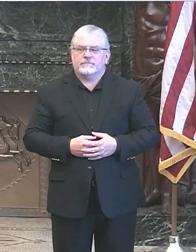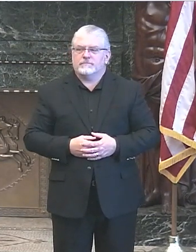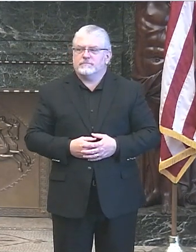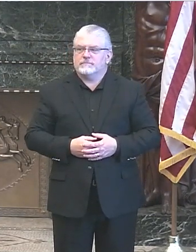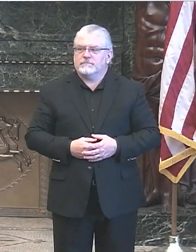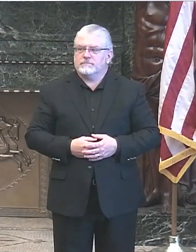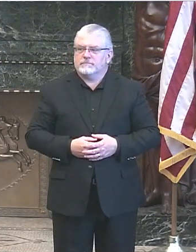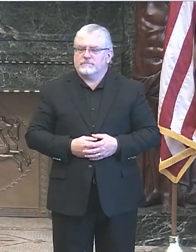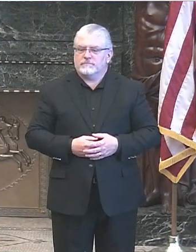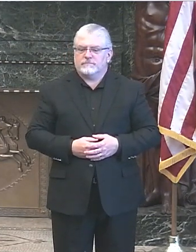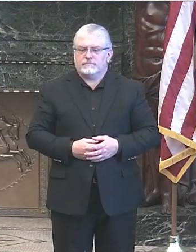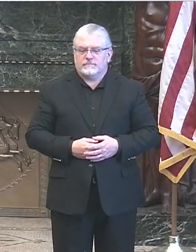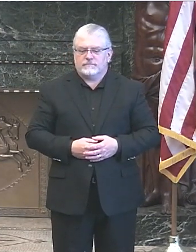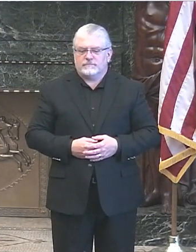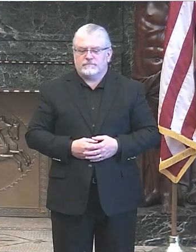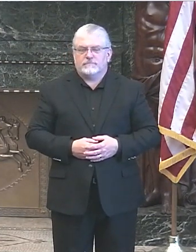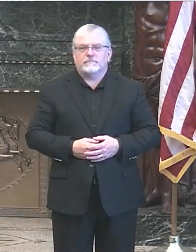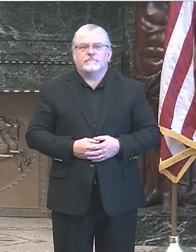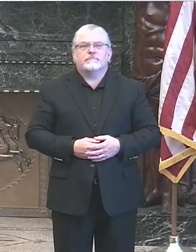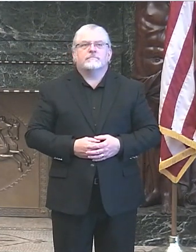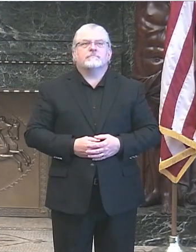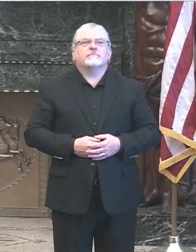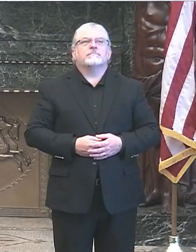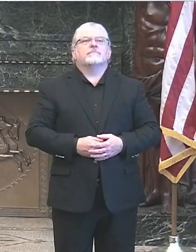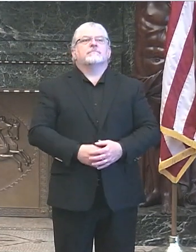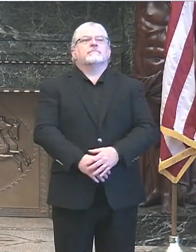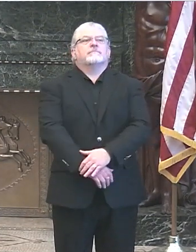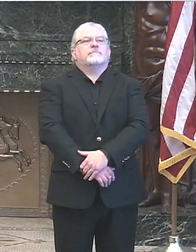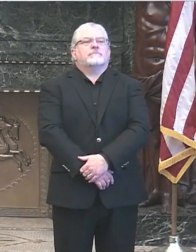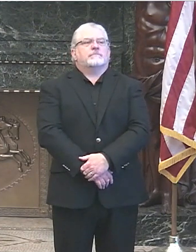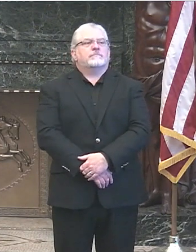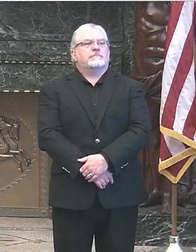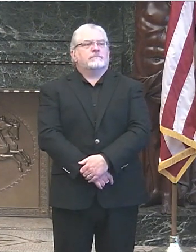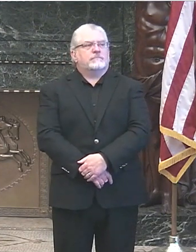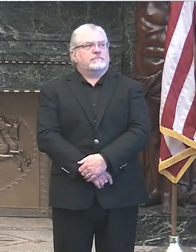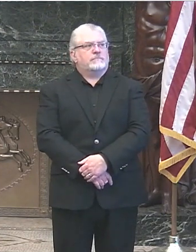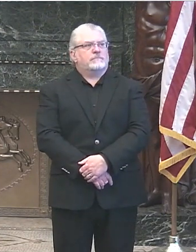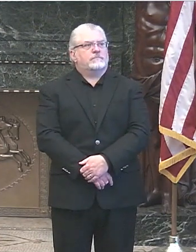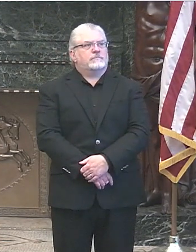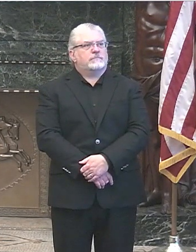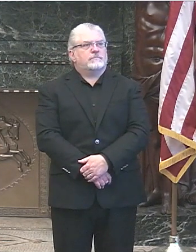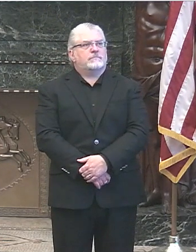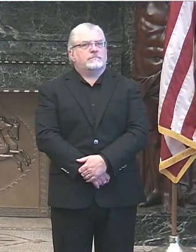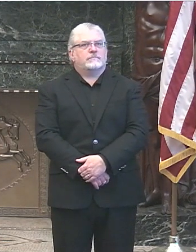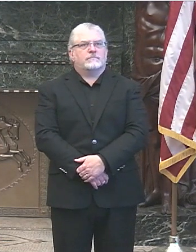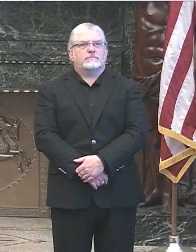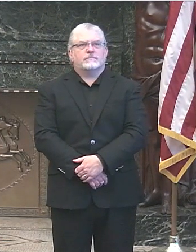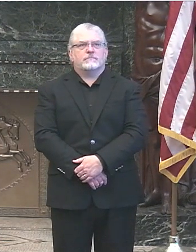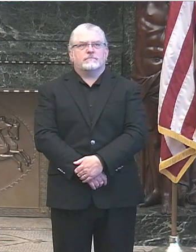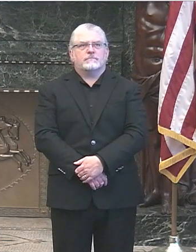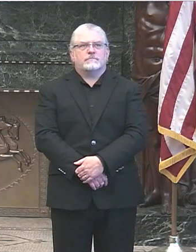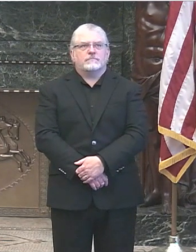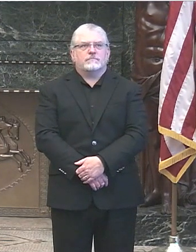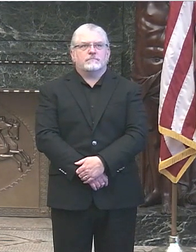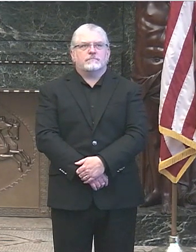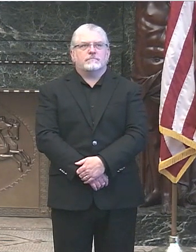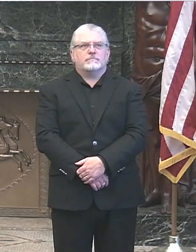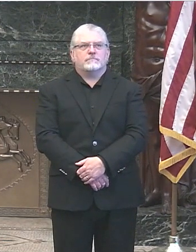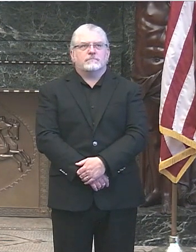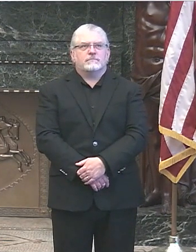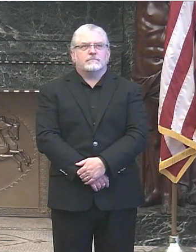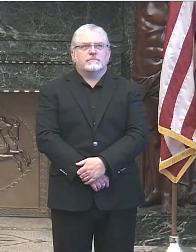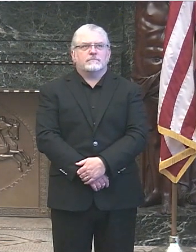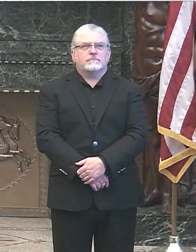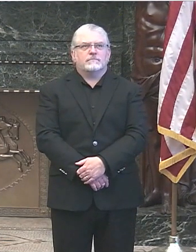municipalidad, sino para los trabajadores de la sanidad de nuestro sistema sanitario. pero hubo algo que se interrumpió en